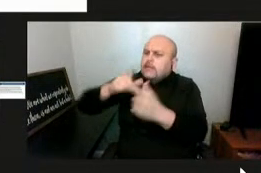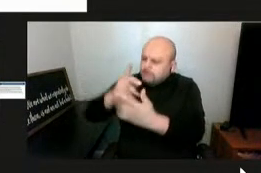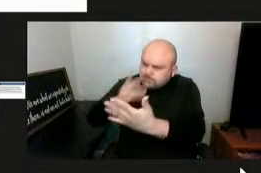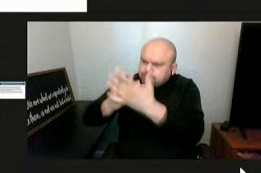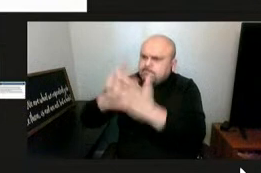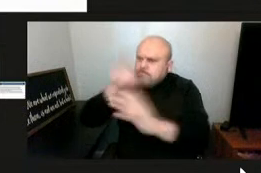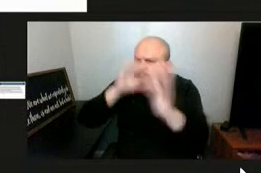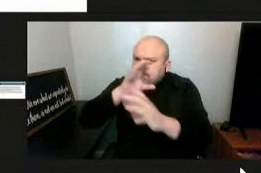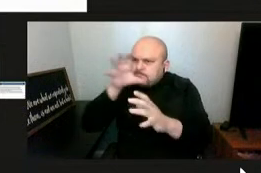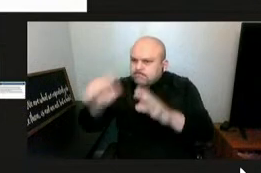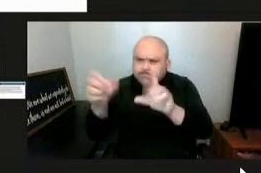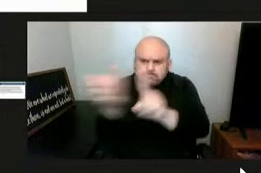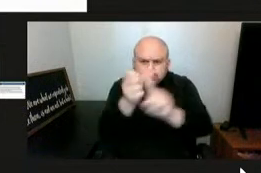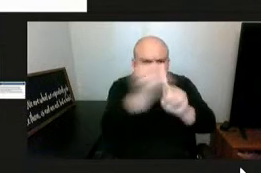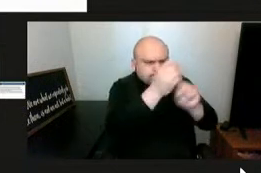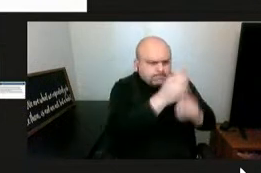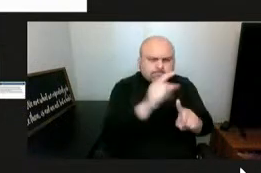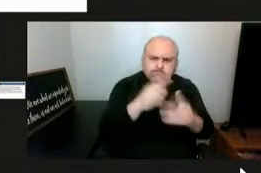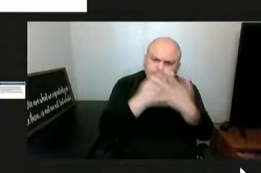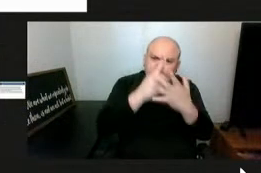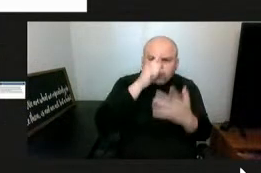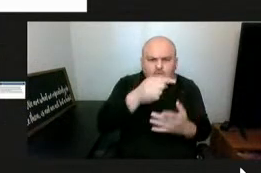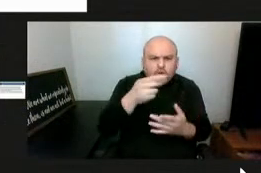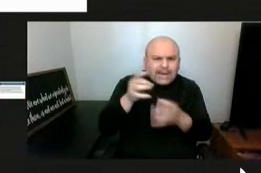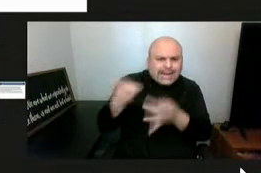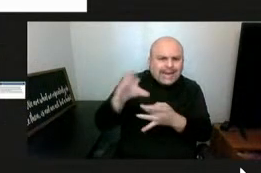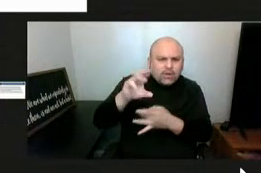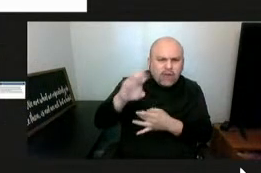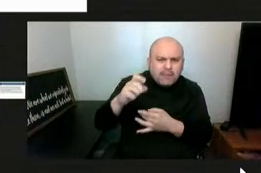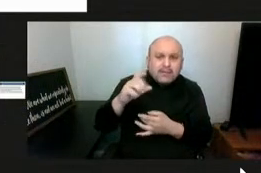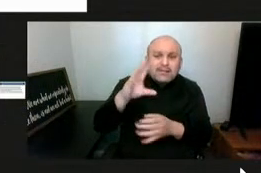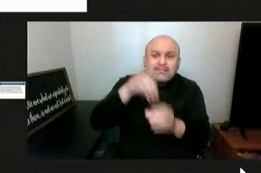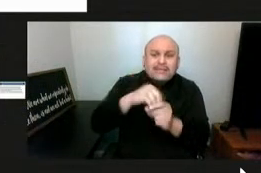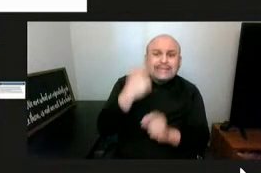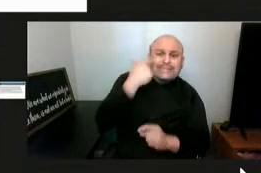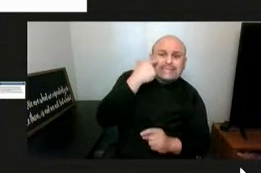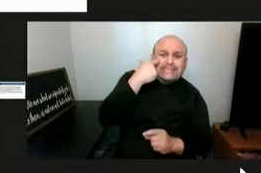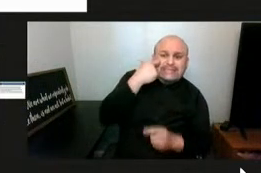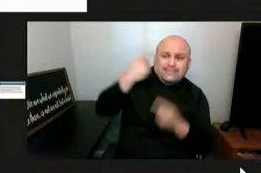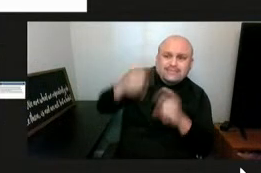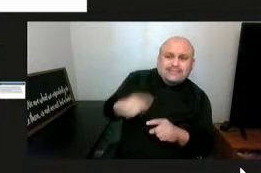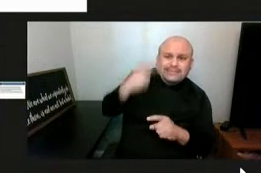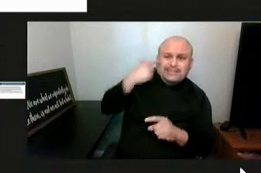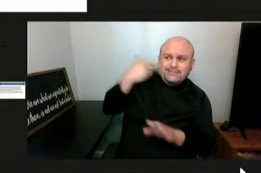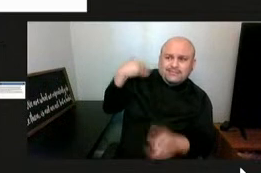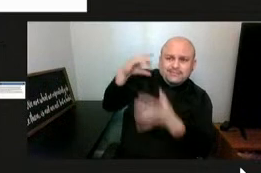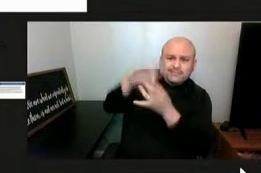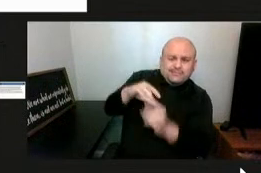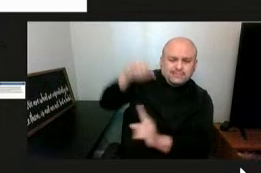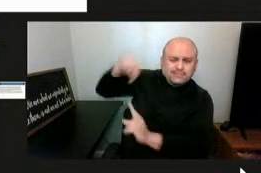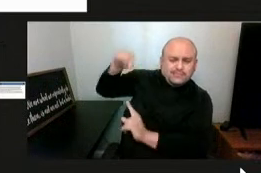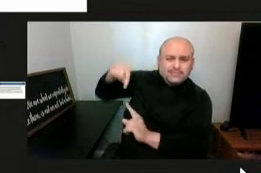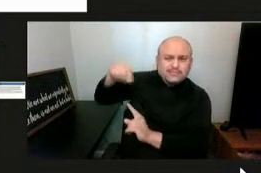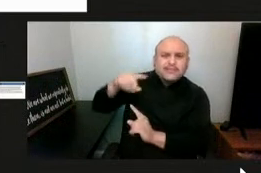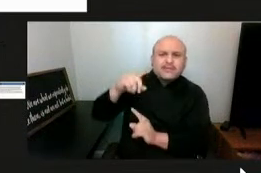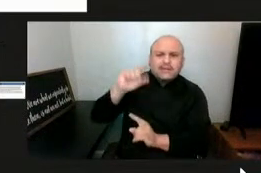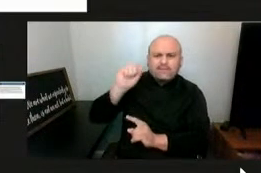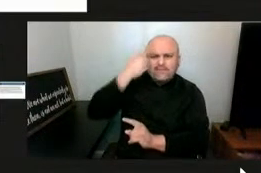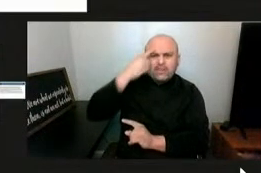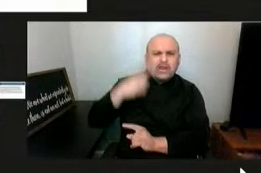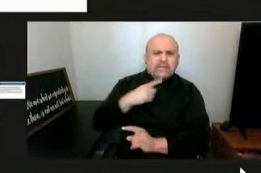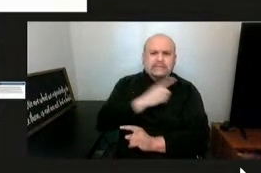crimes, including the most recently passed federal legislation that